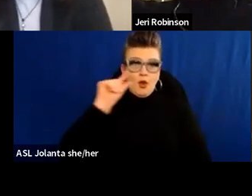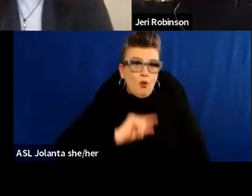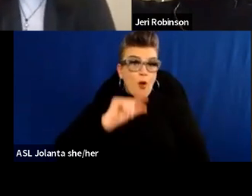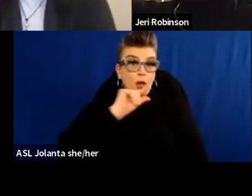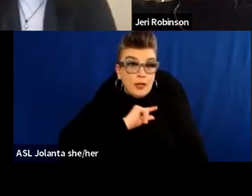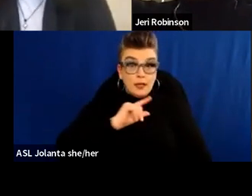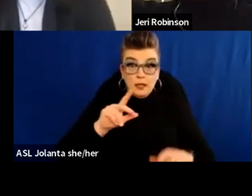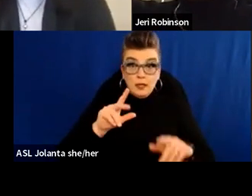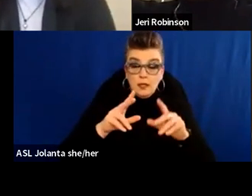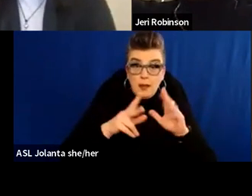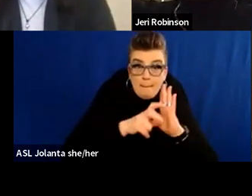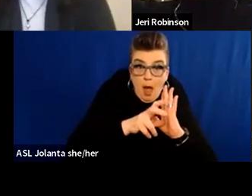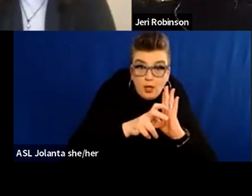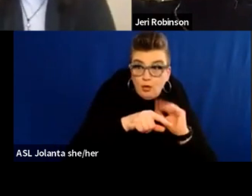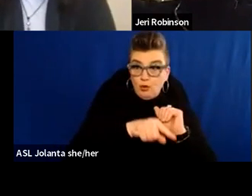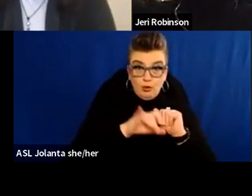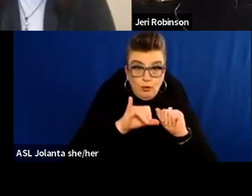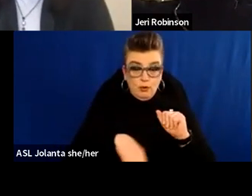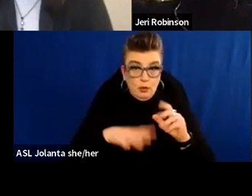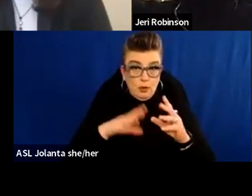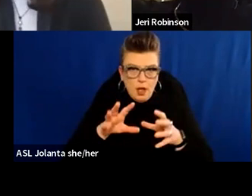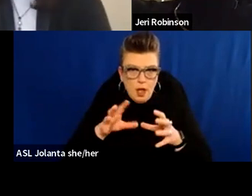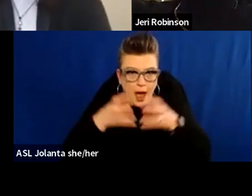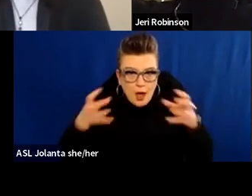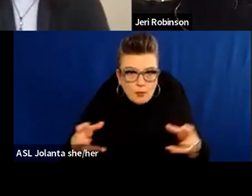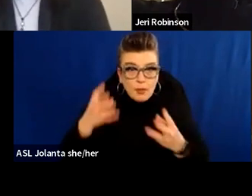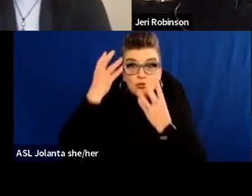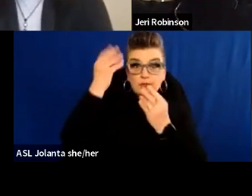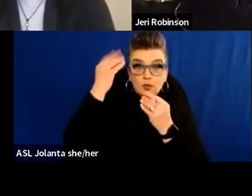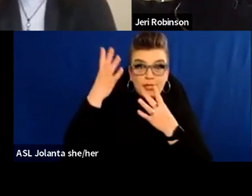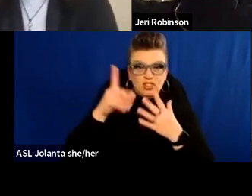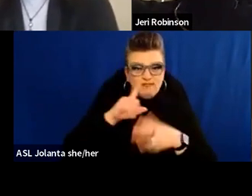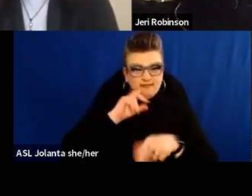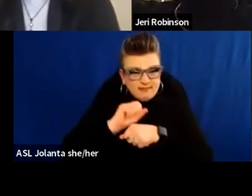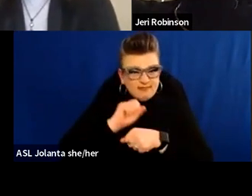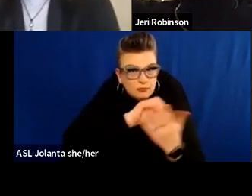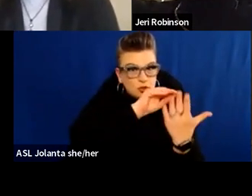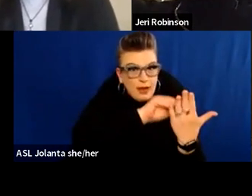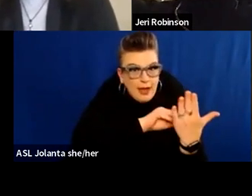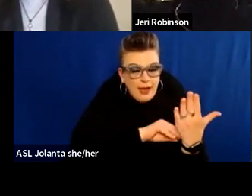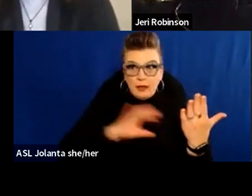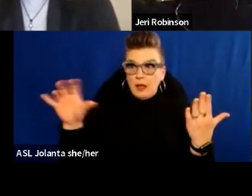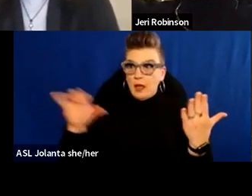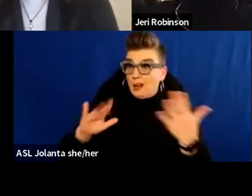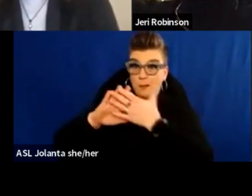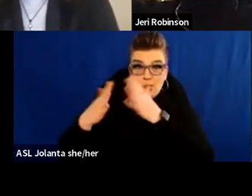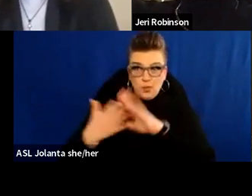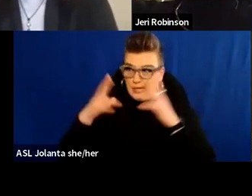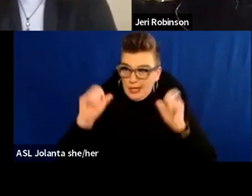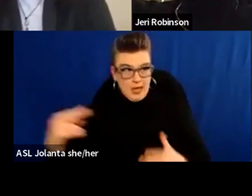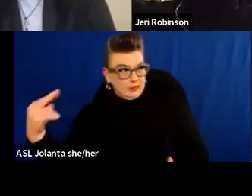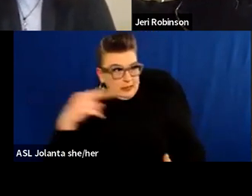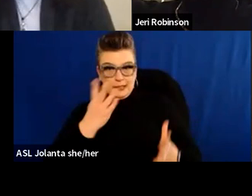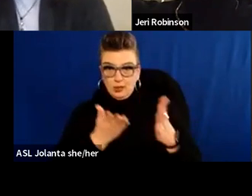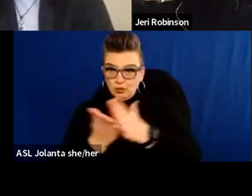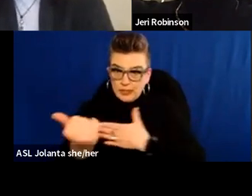amount of information that is being tracked and transparently available to the community so thank you for the work on